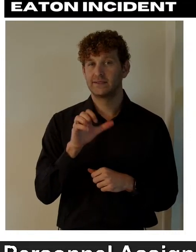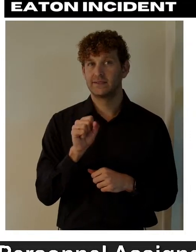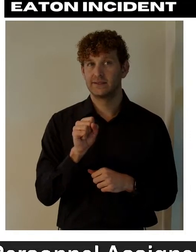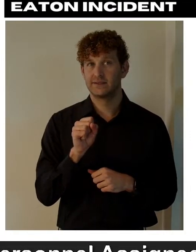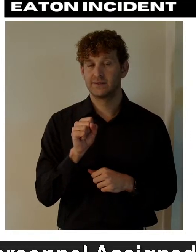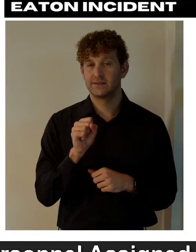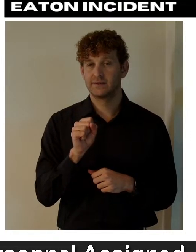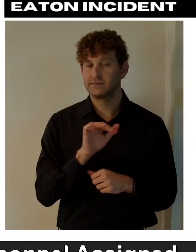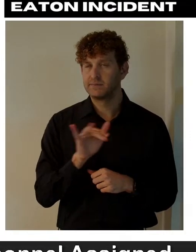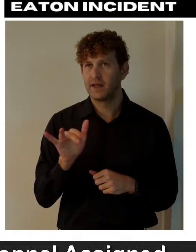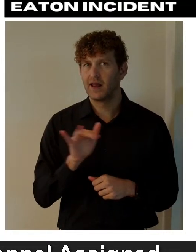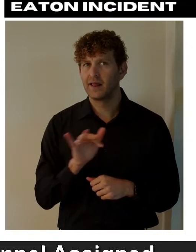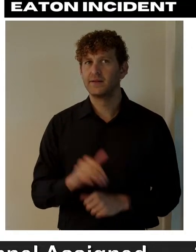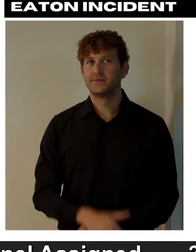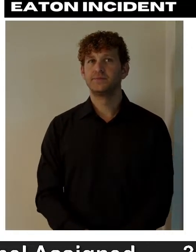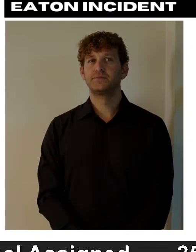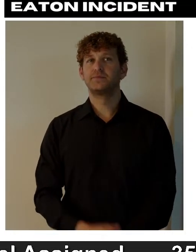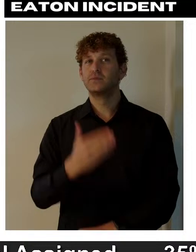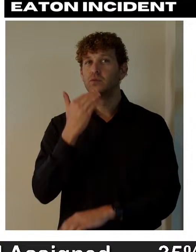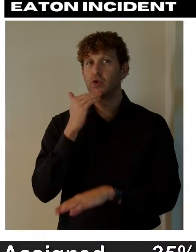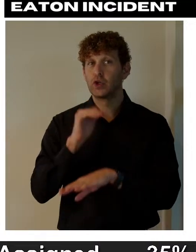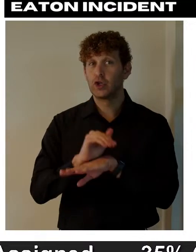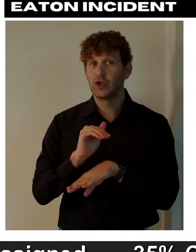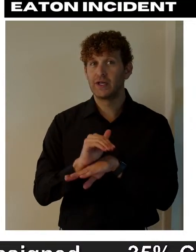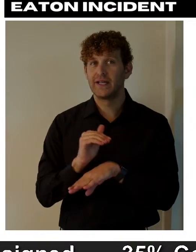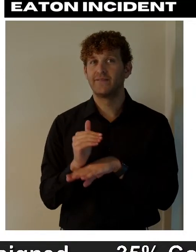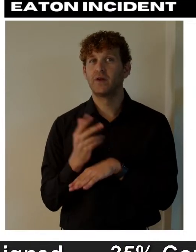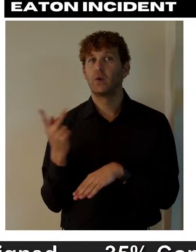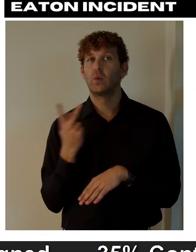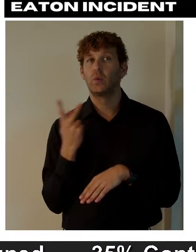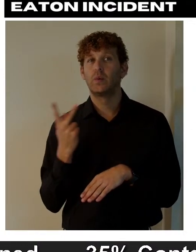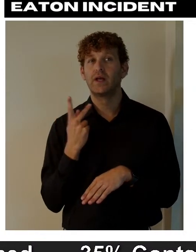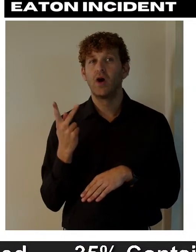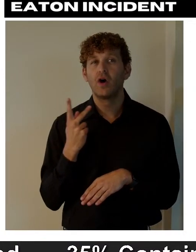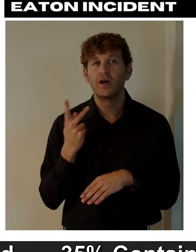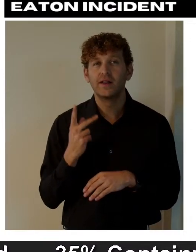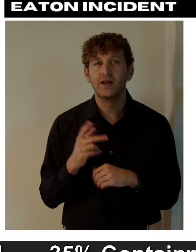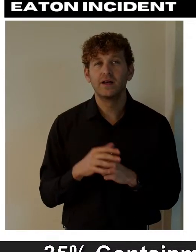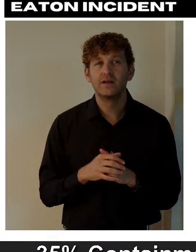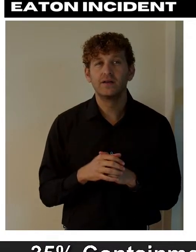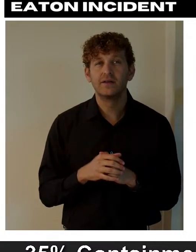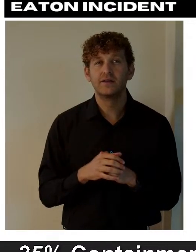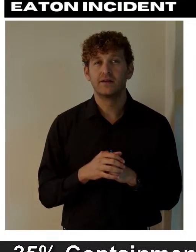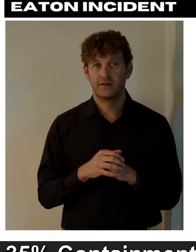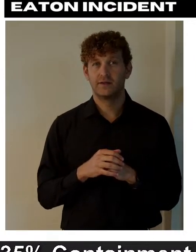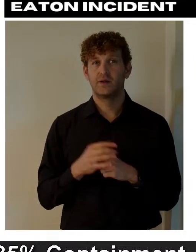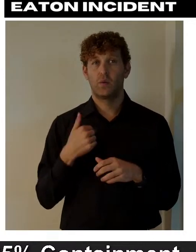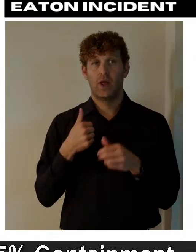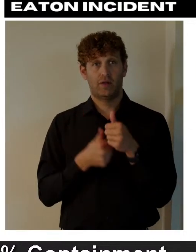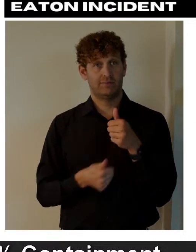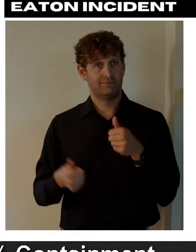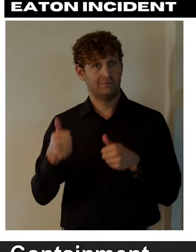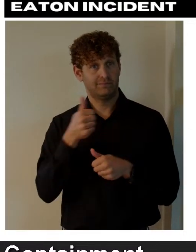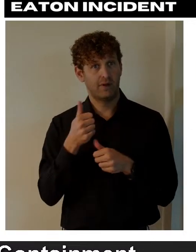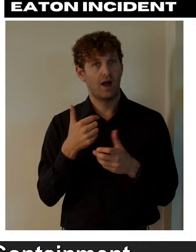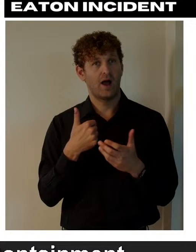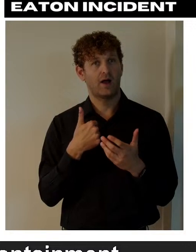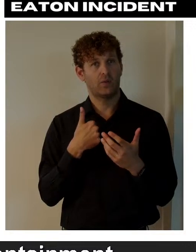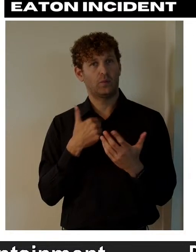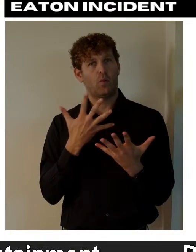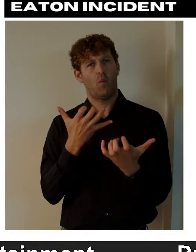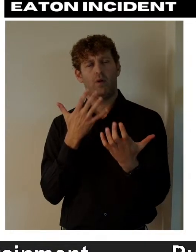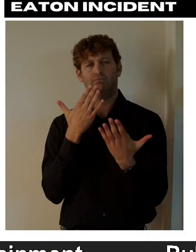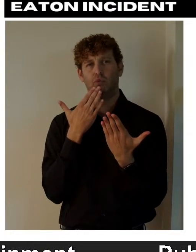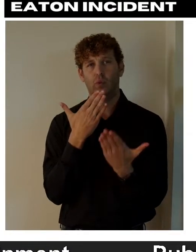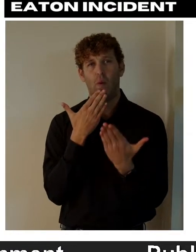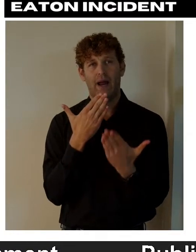Good evening. We are the Eaton Incident Unified Commanders. I just wanted to express my gratitude for being able to meet